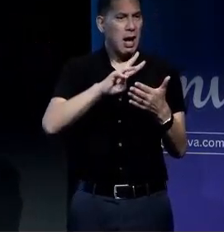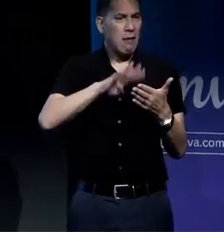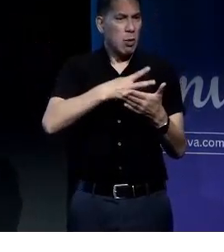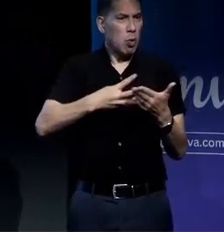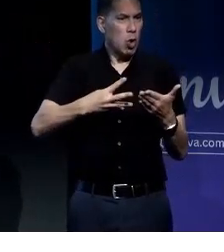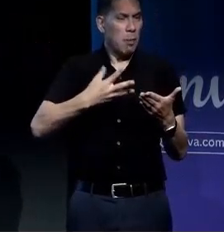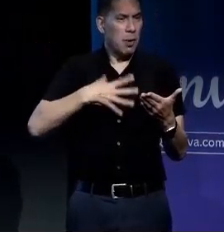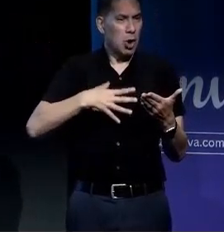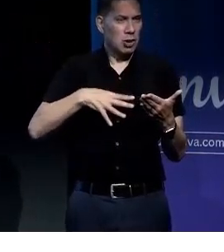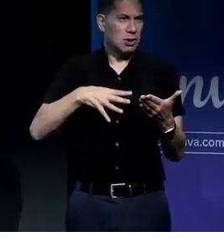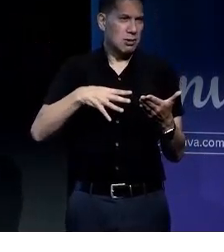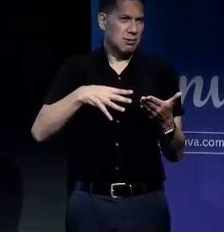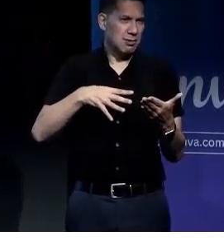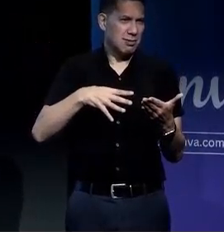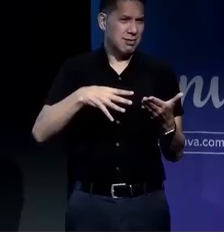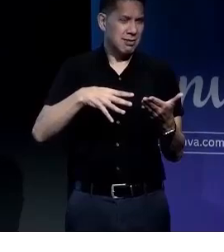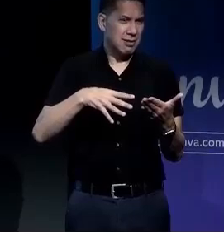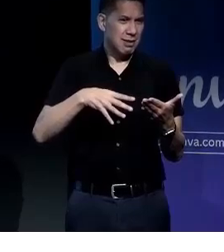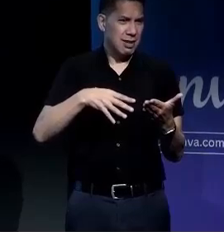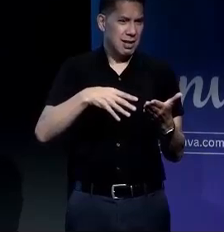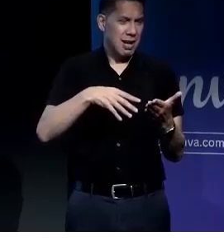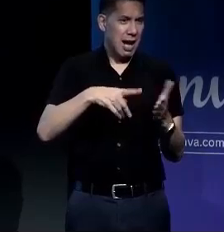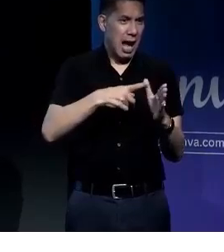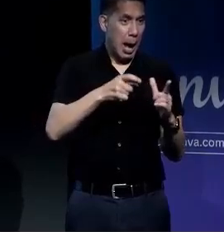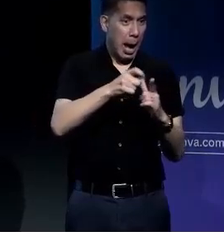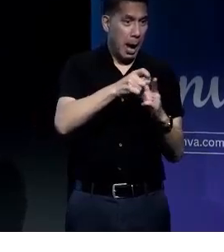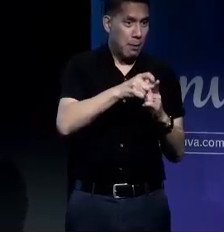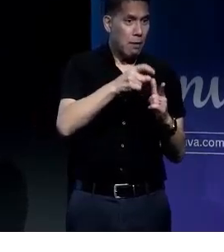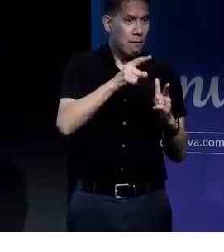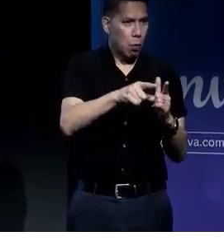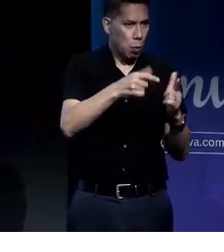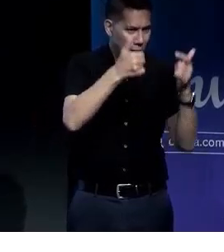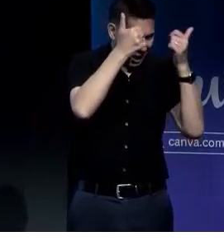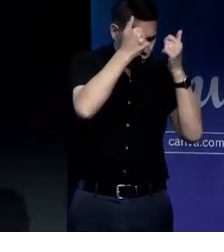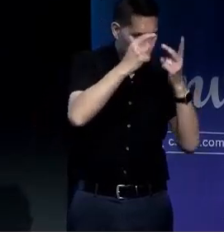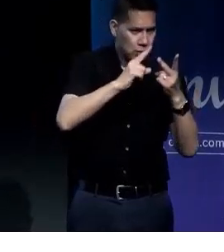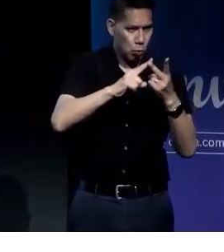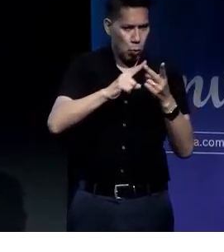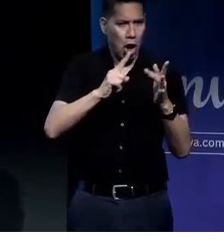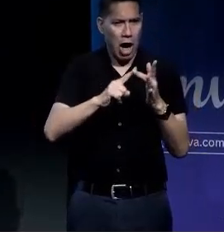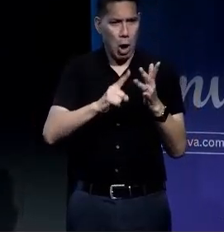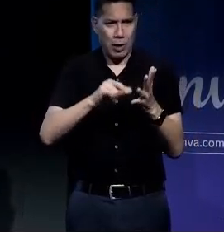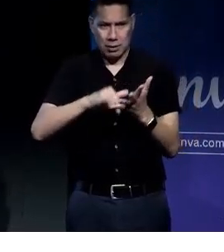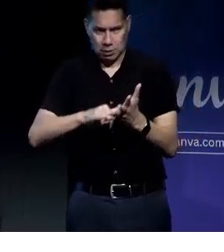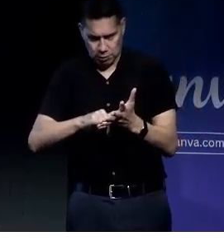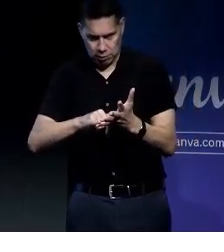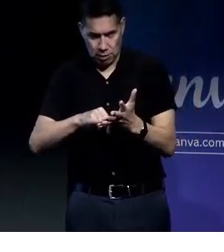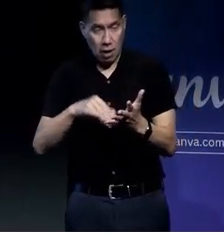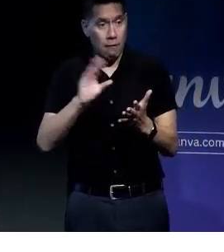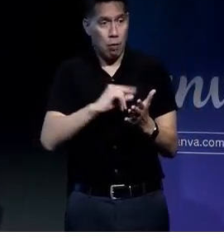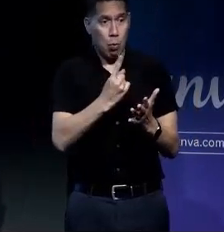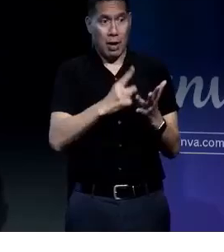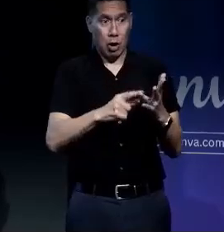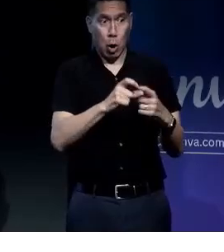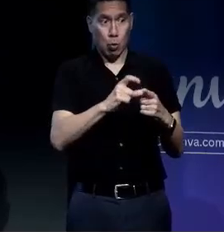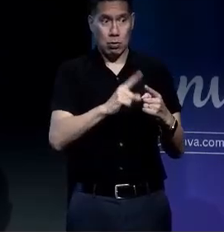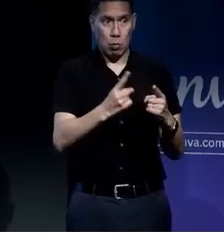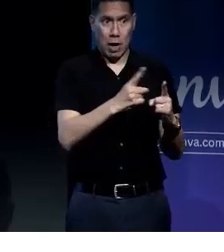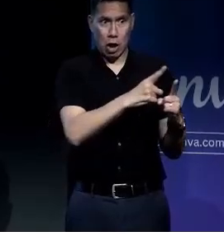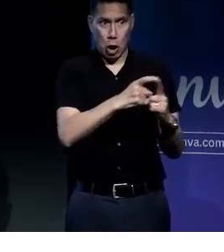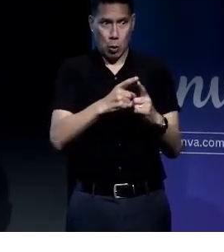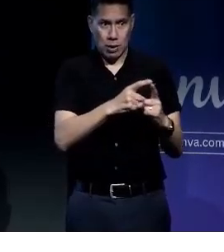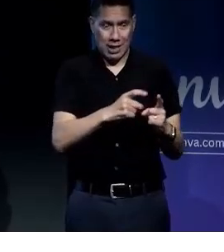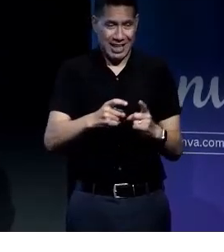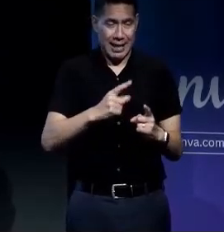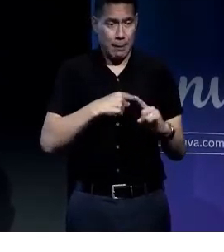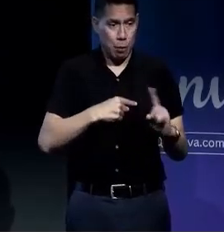because it pushes applications to iOS and Android from one code base. It needs a primary